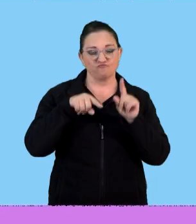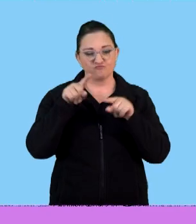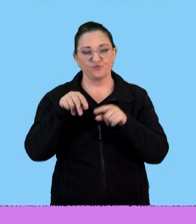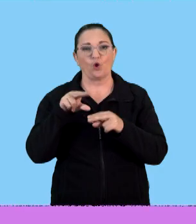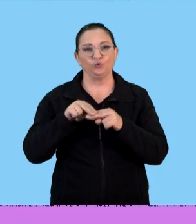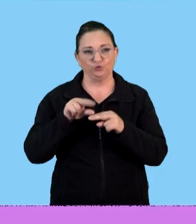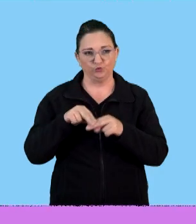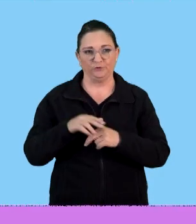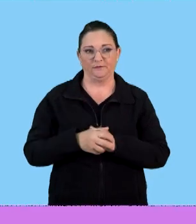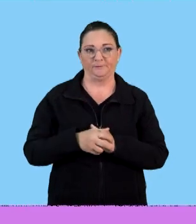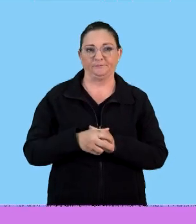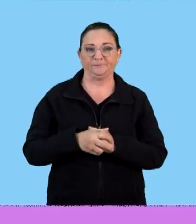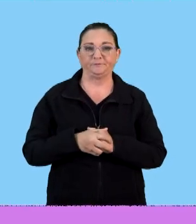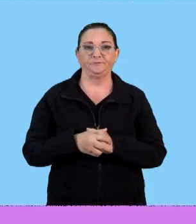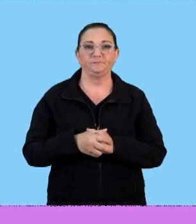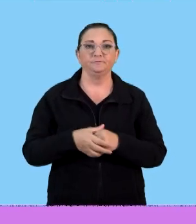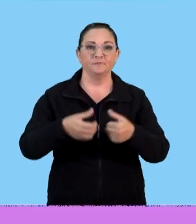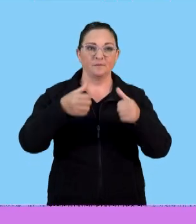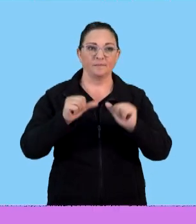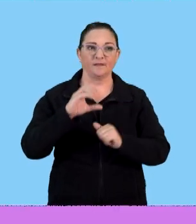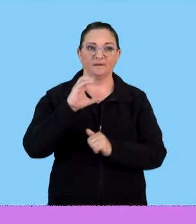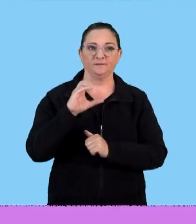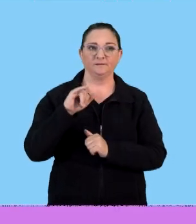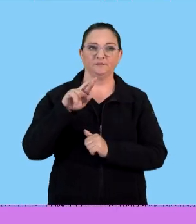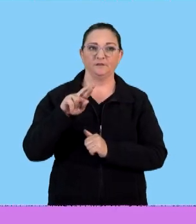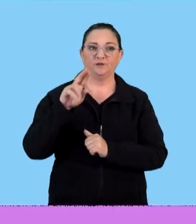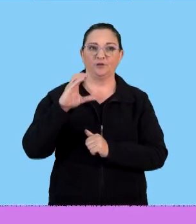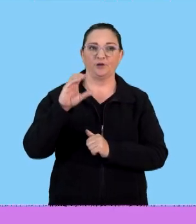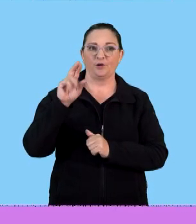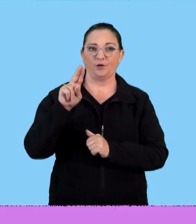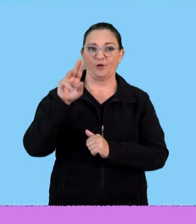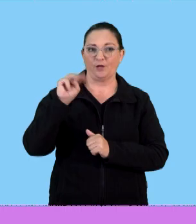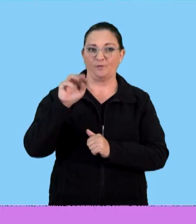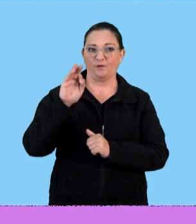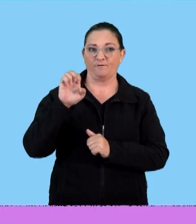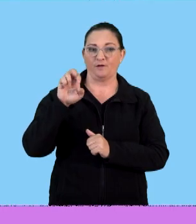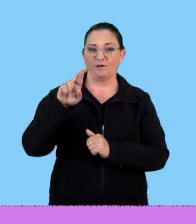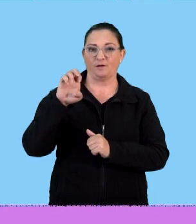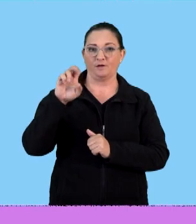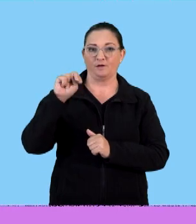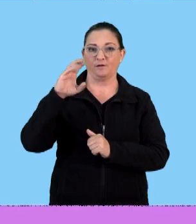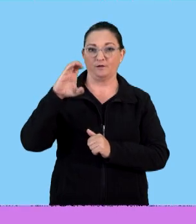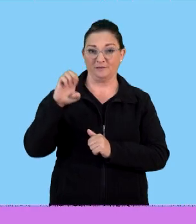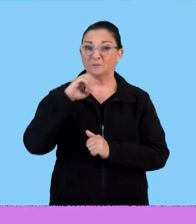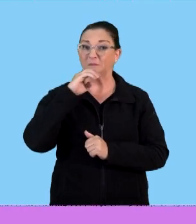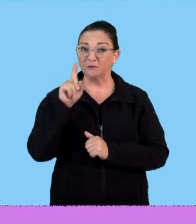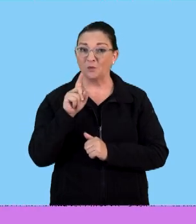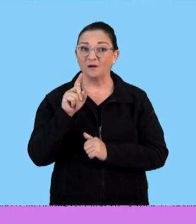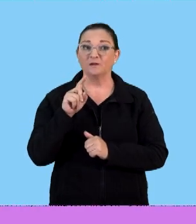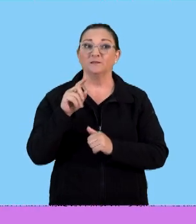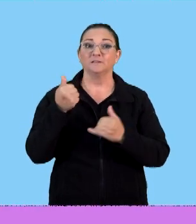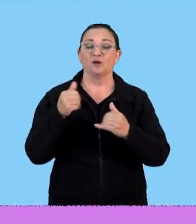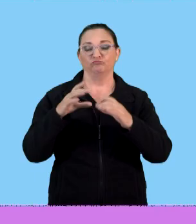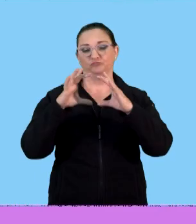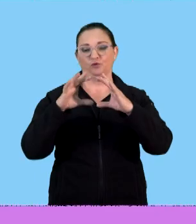millimeters, centimeters, meters, or kilometer, one-dimensional, right? Then circumference. What is circumference?